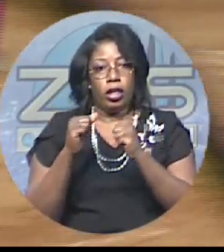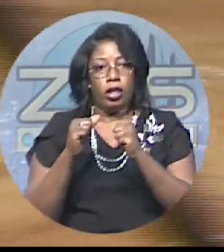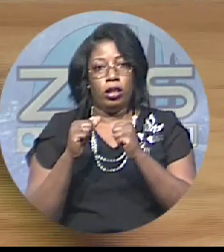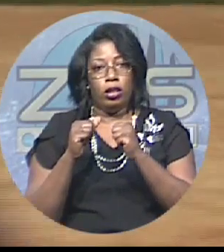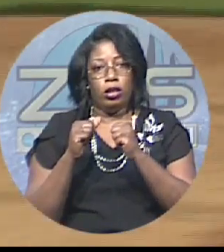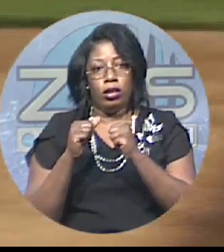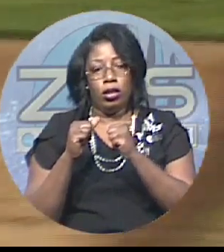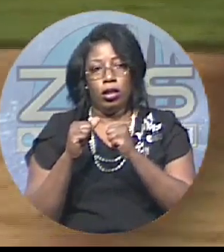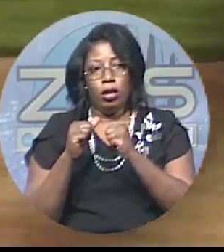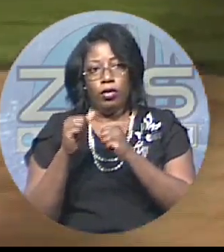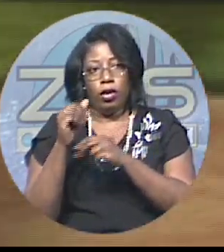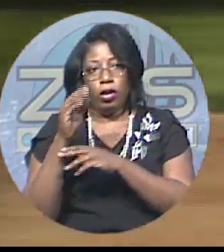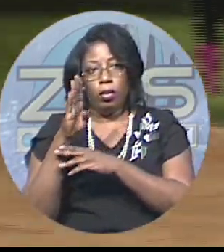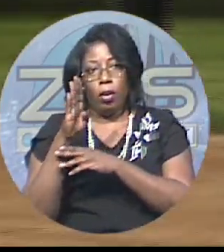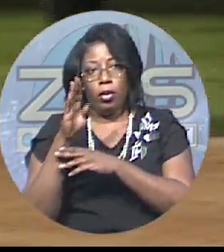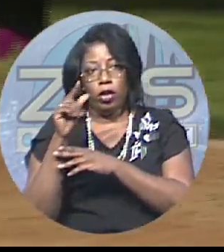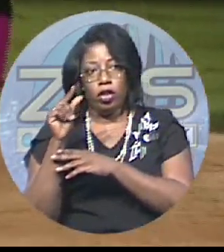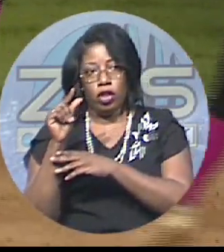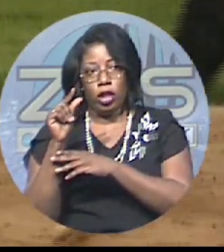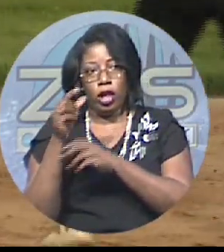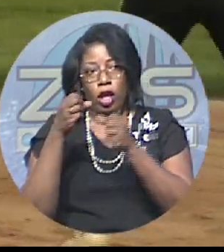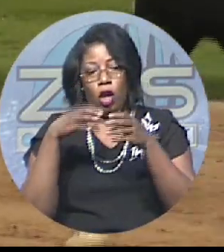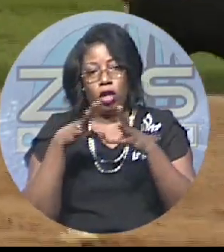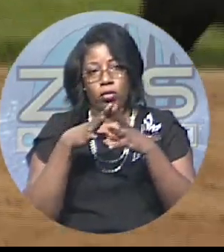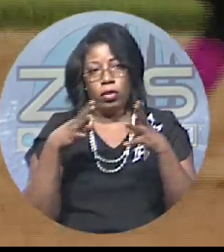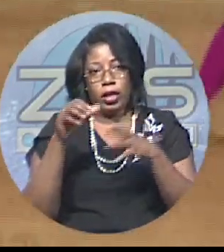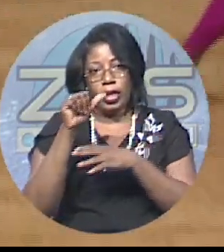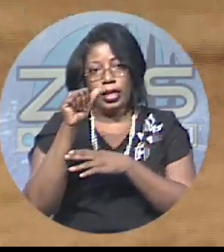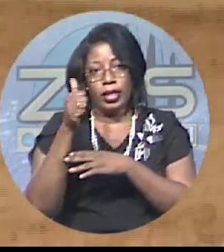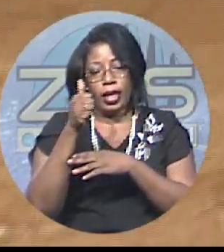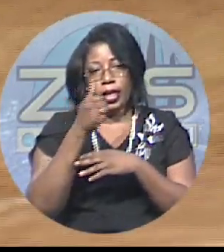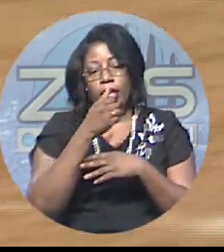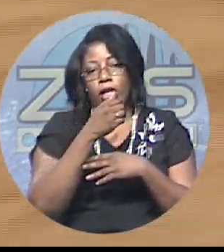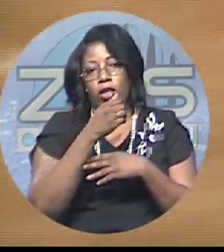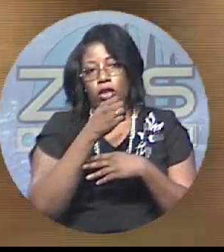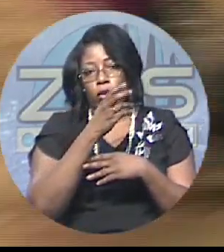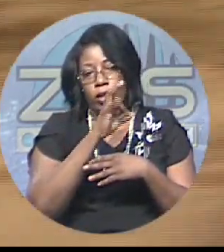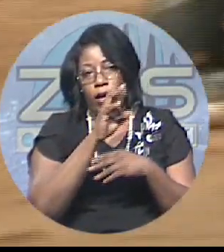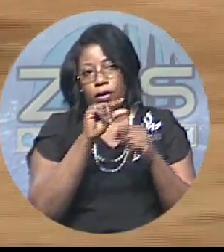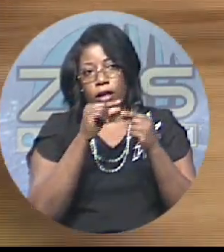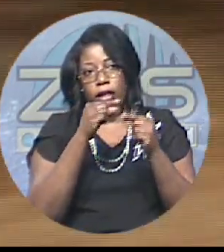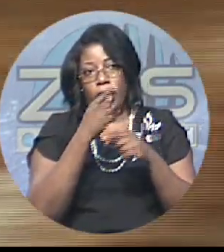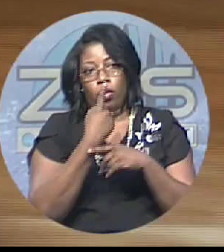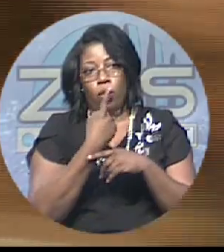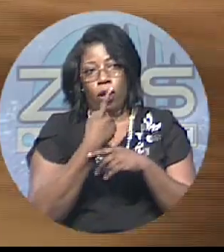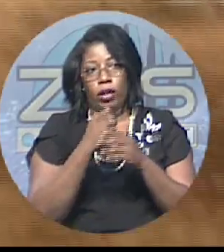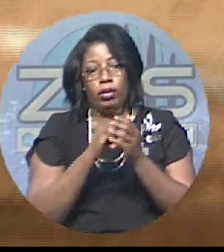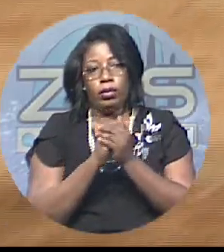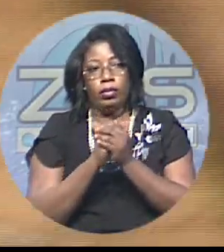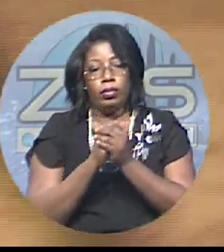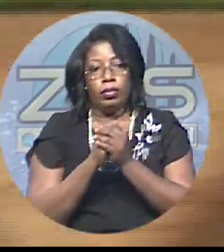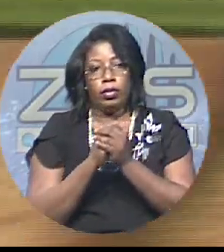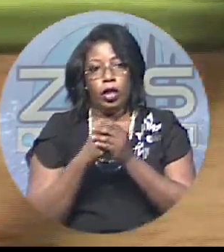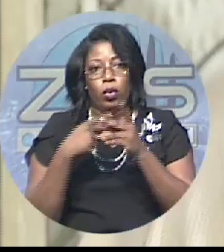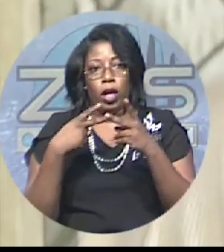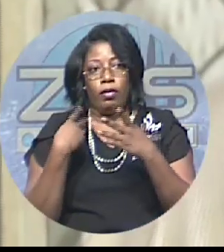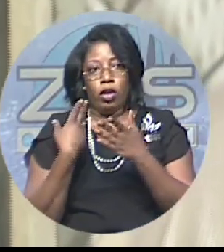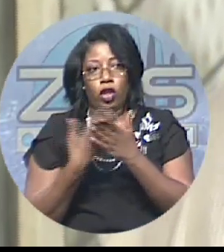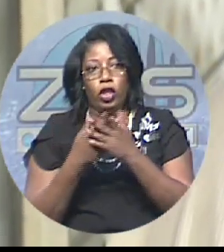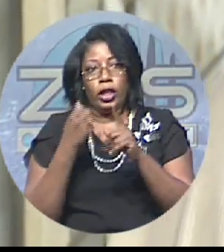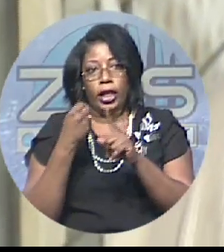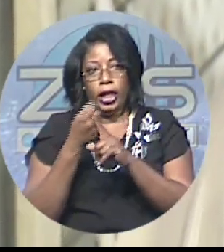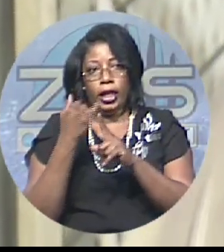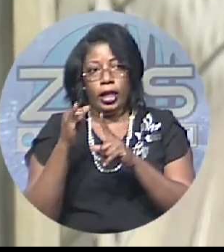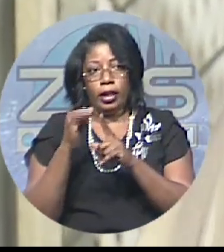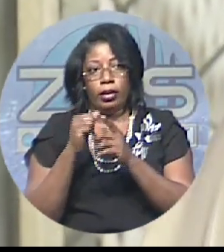the Bumblebee Operators, but they lost big, 10-7 in game one. We had one inning of hitting, good hitting, and thank goodness